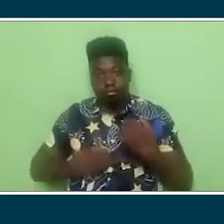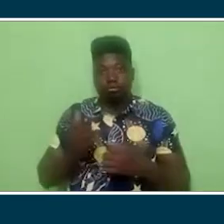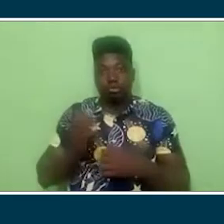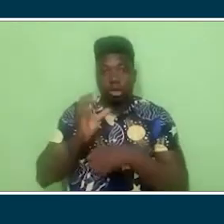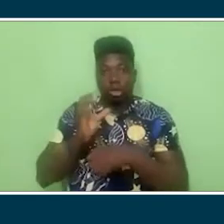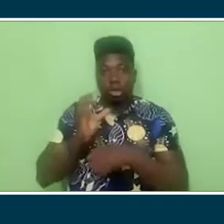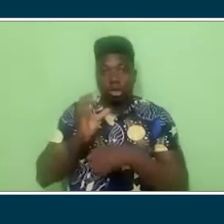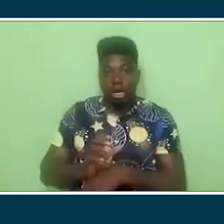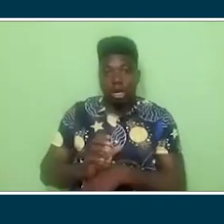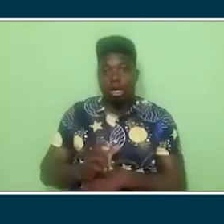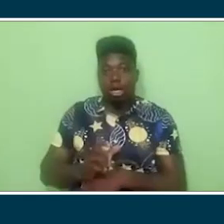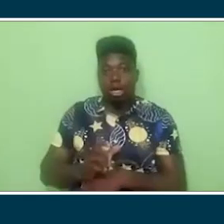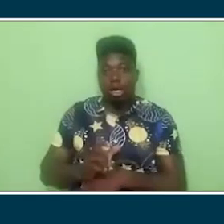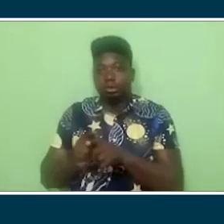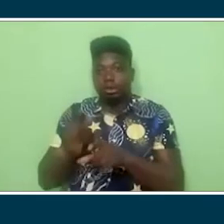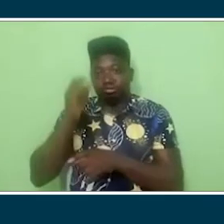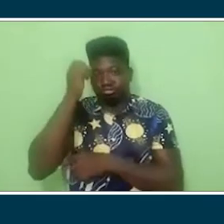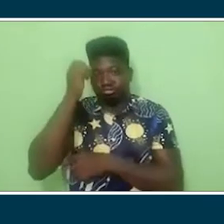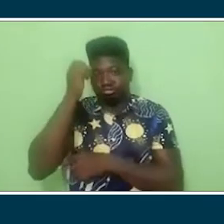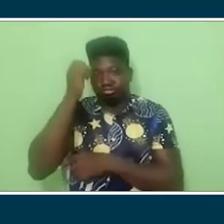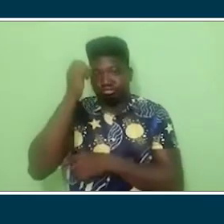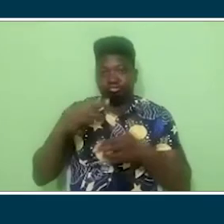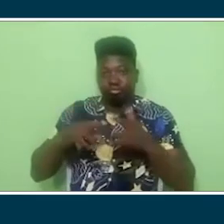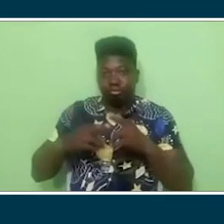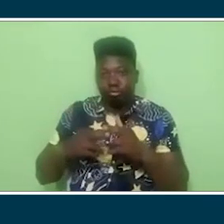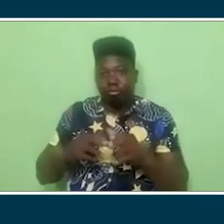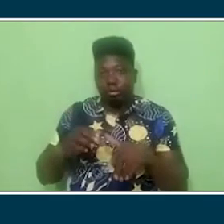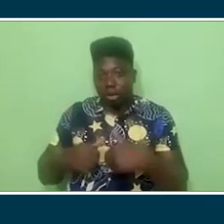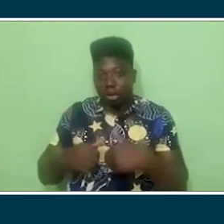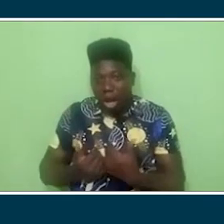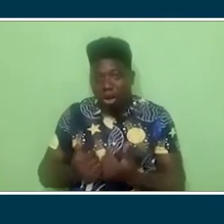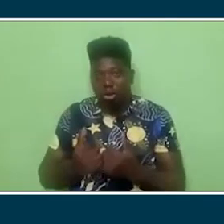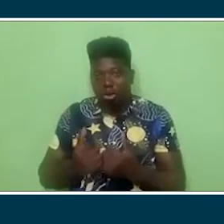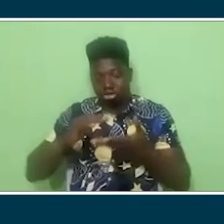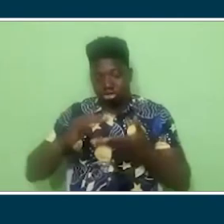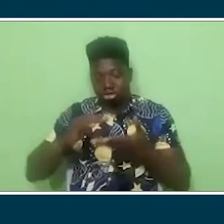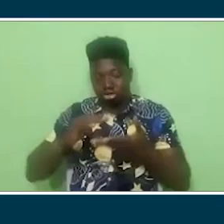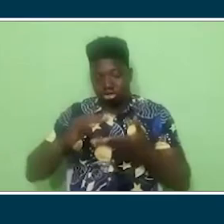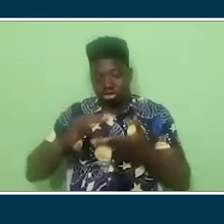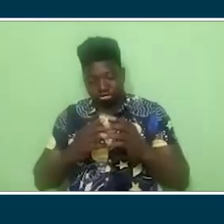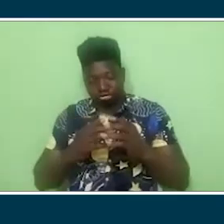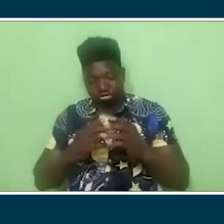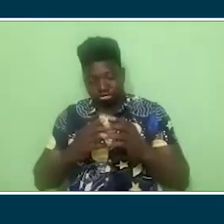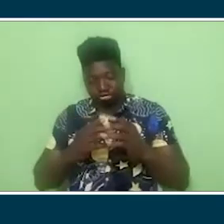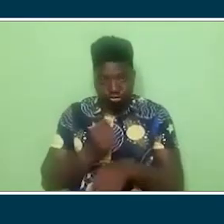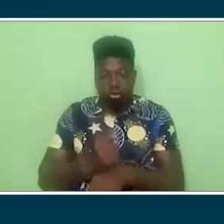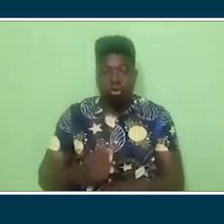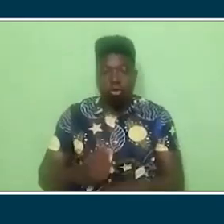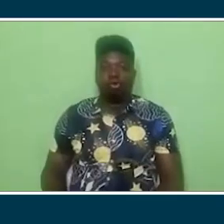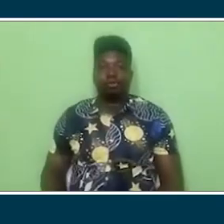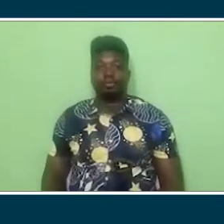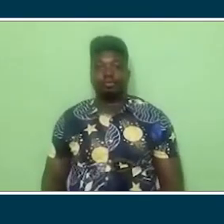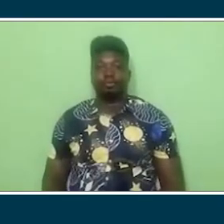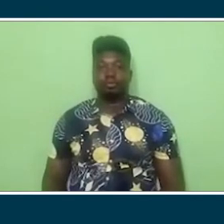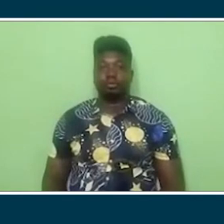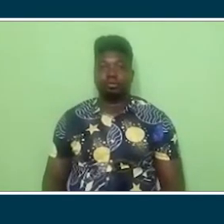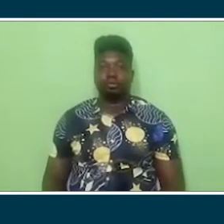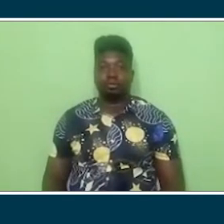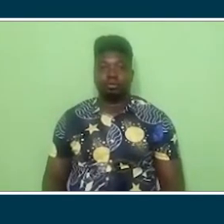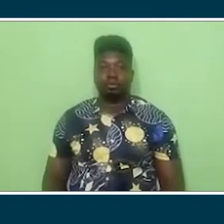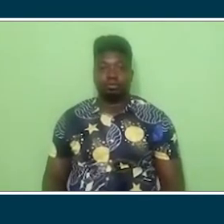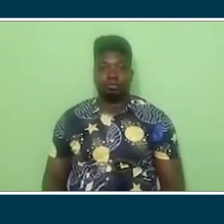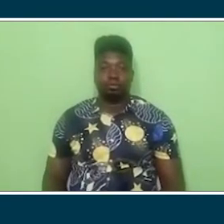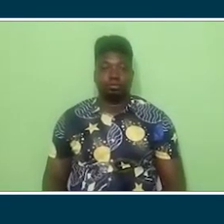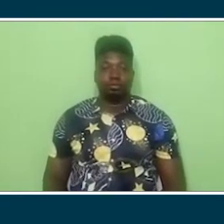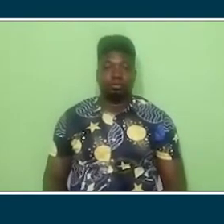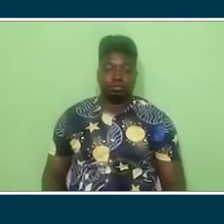how relationship and how community actually works and actually functions. And this is naturally a result of